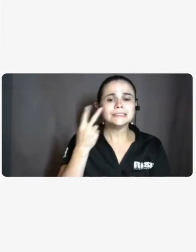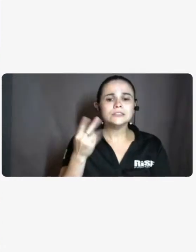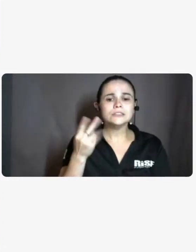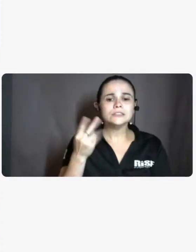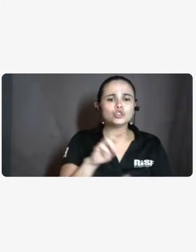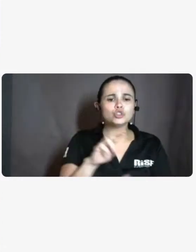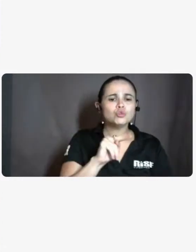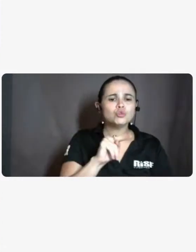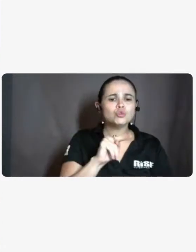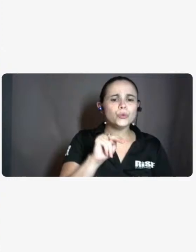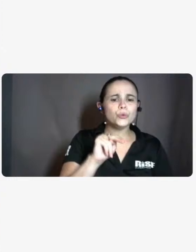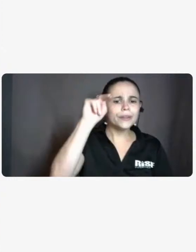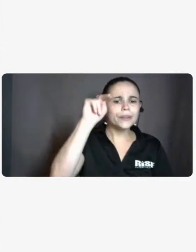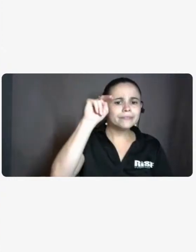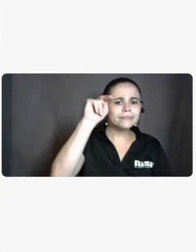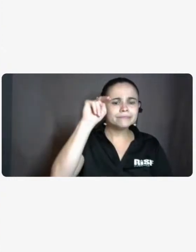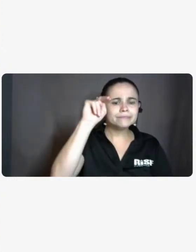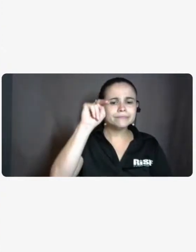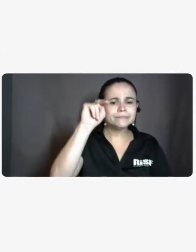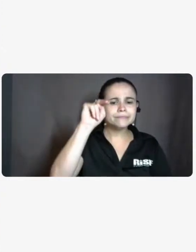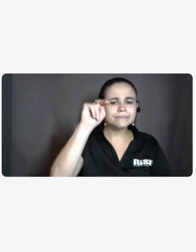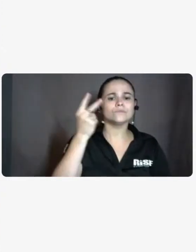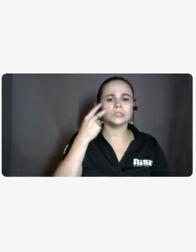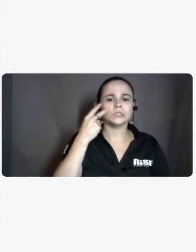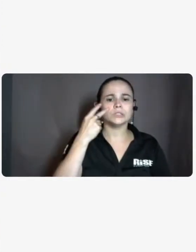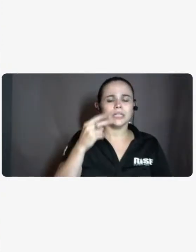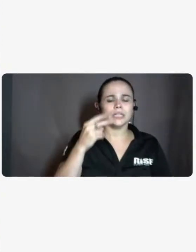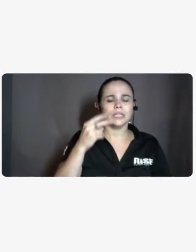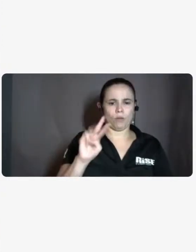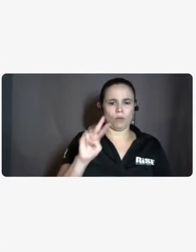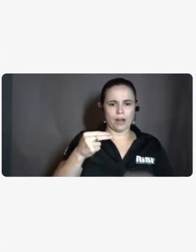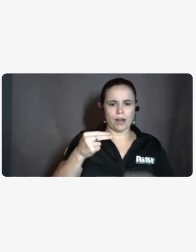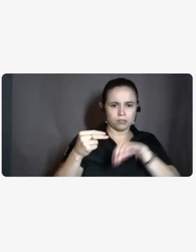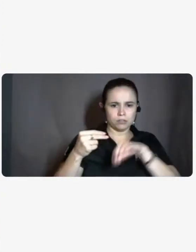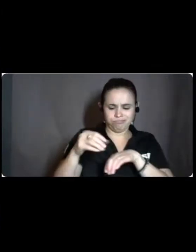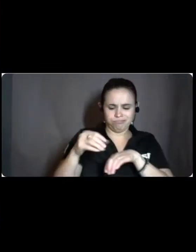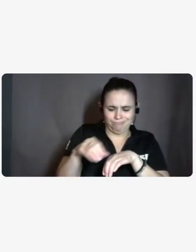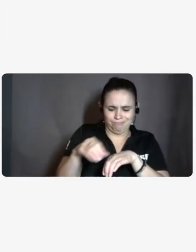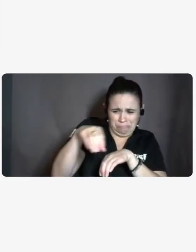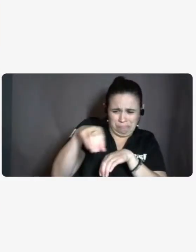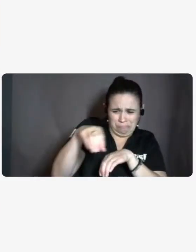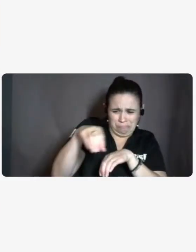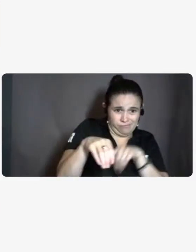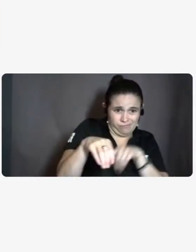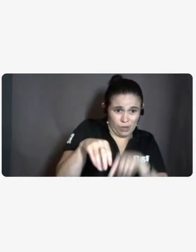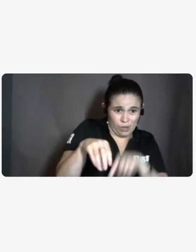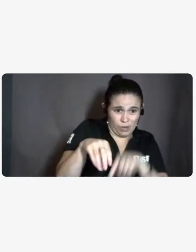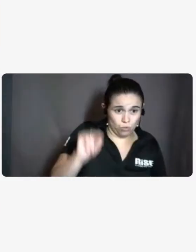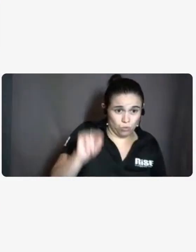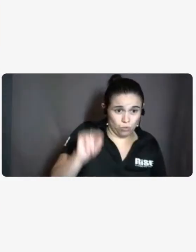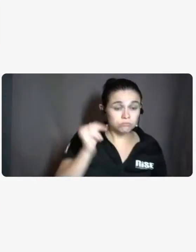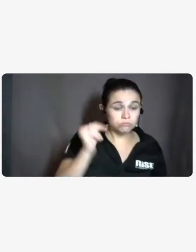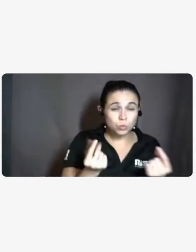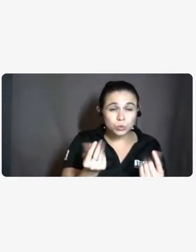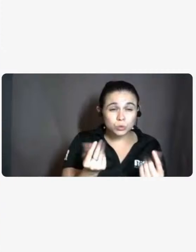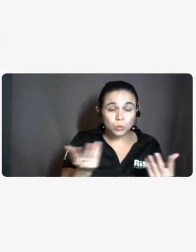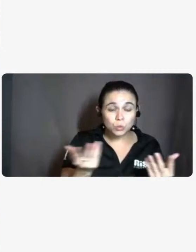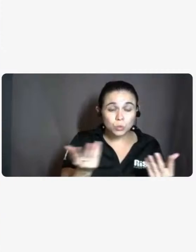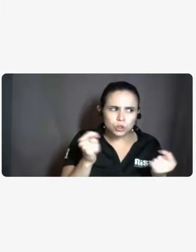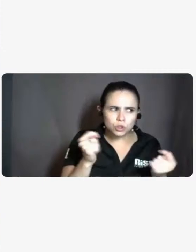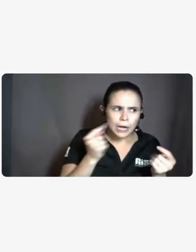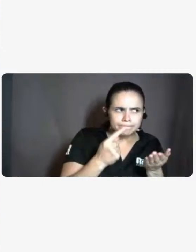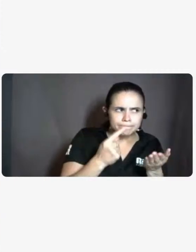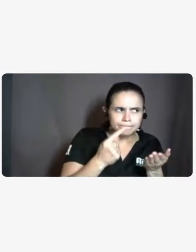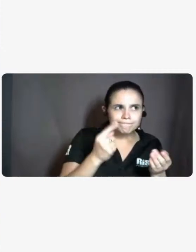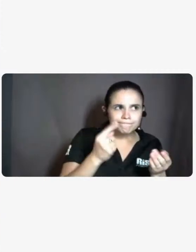right next door. So what we did was we charted the environmental impacts. And if you go to the